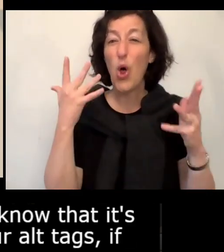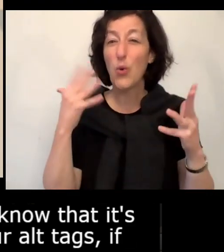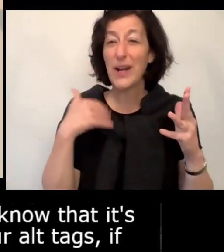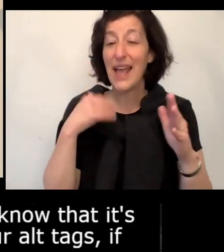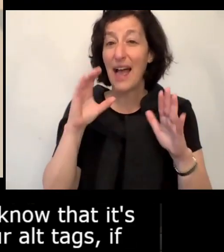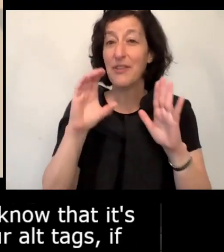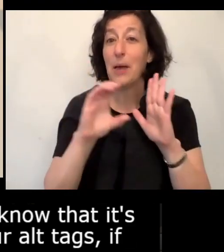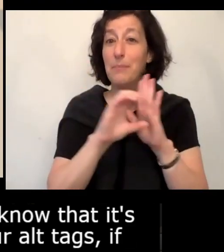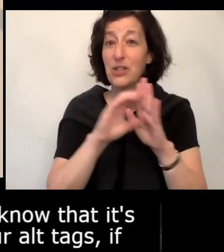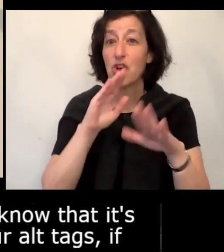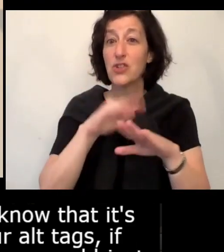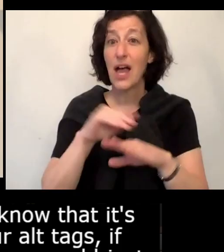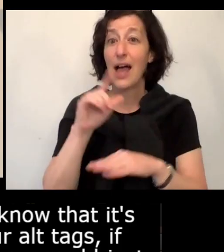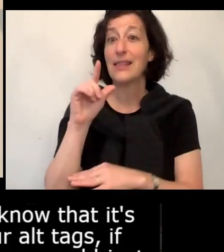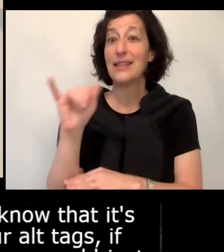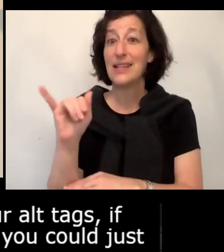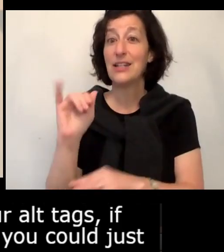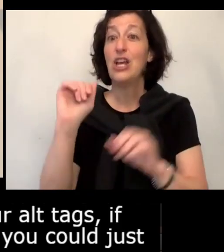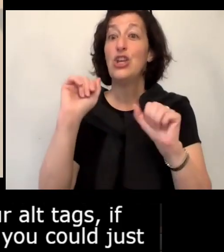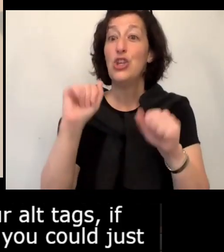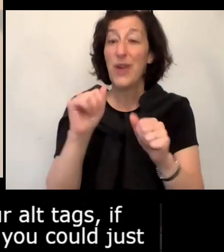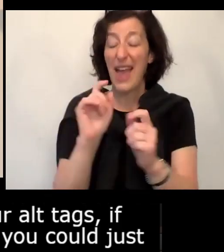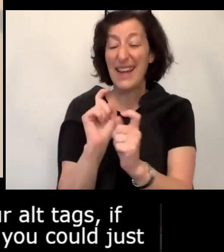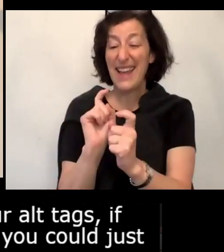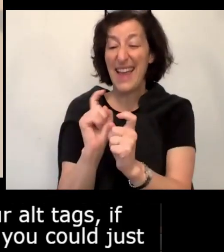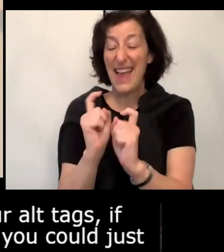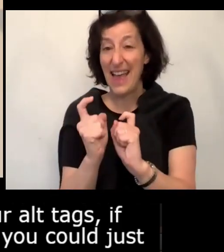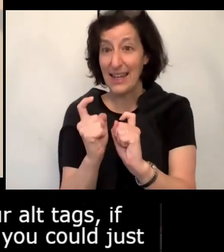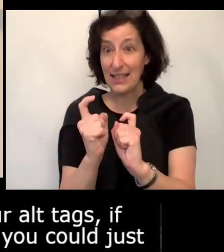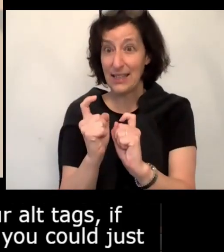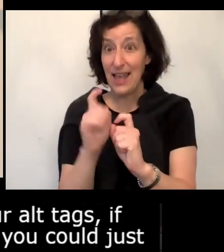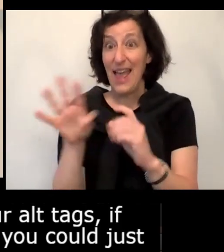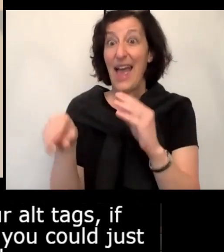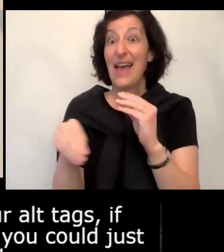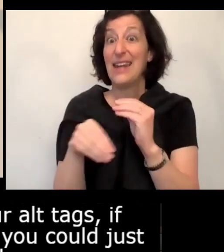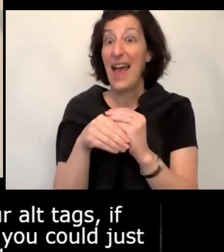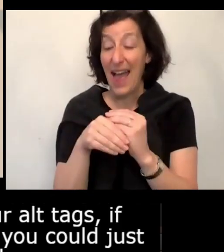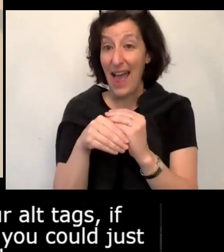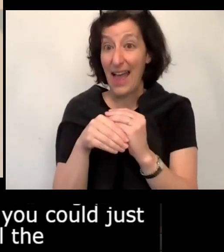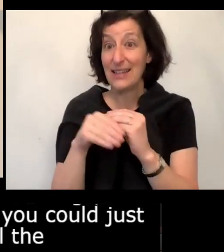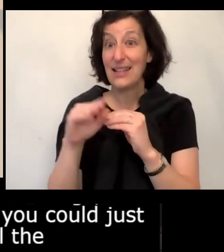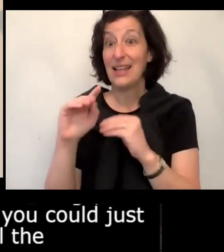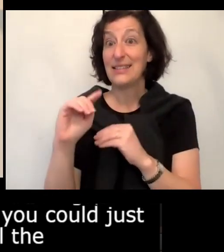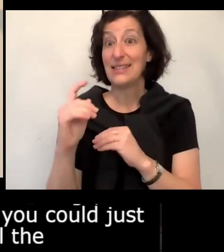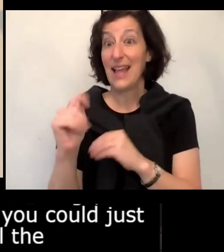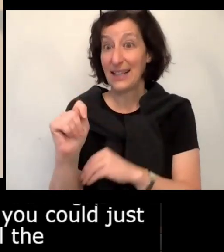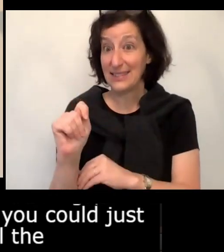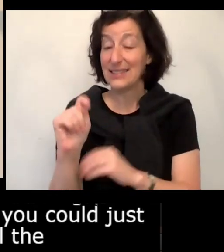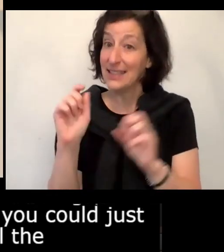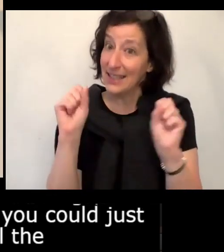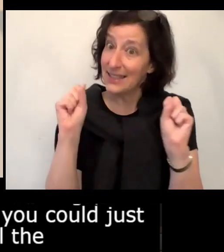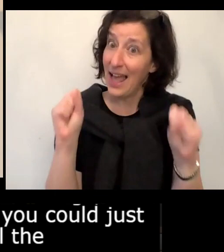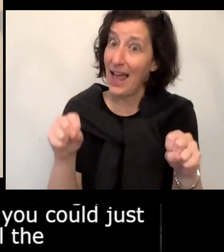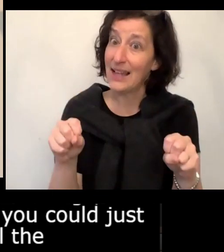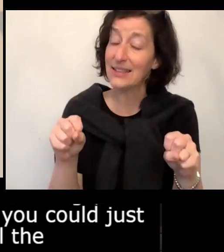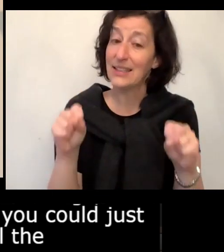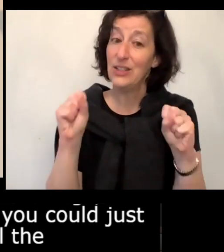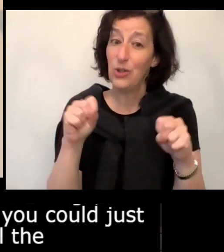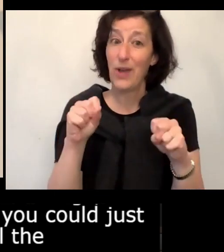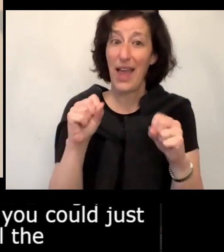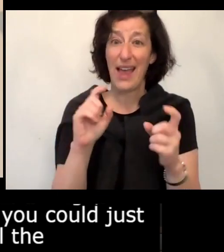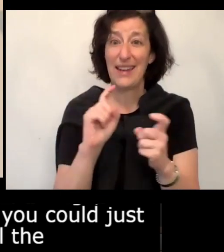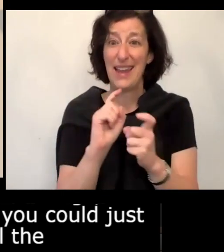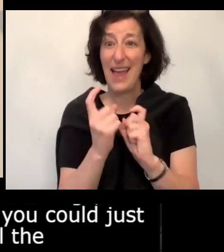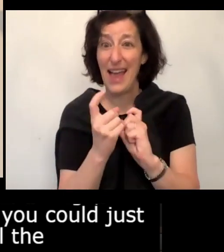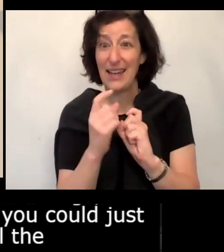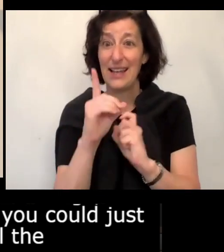those photos and add in the alt text. So in all the documents, you can just edit and add it in. And so